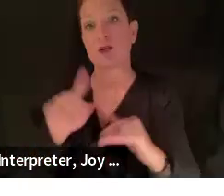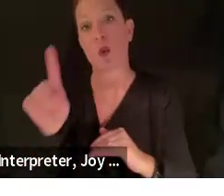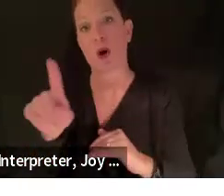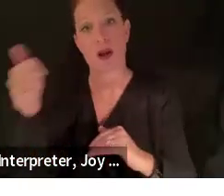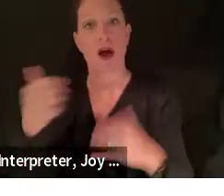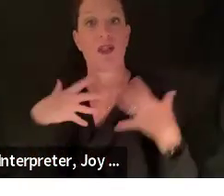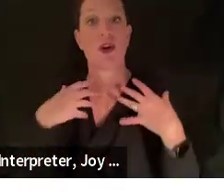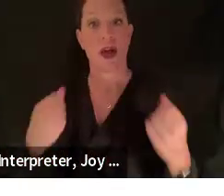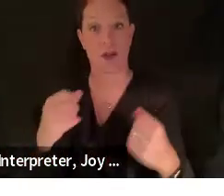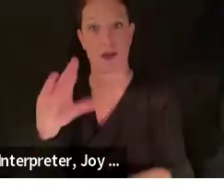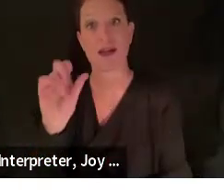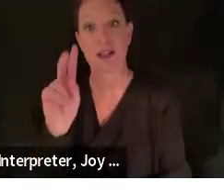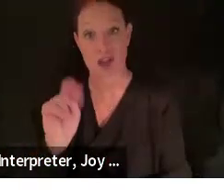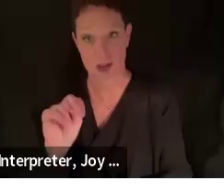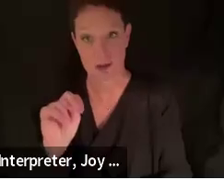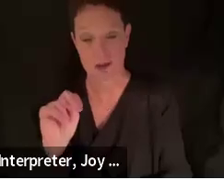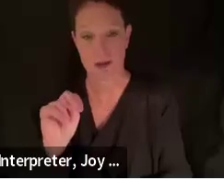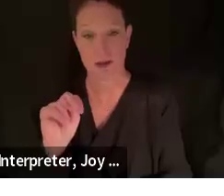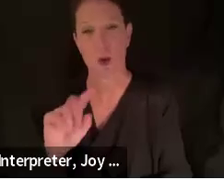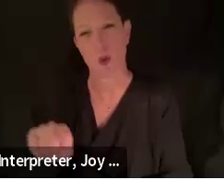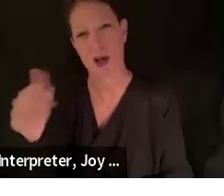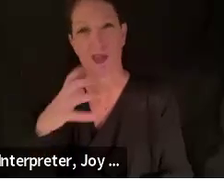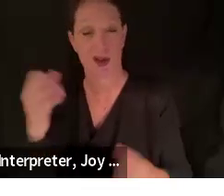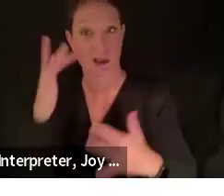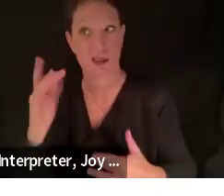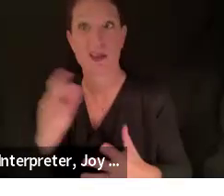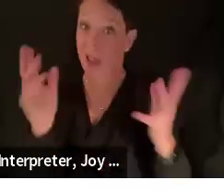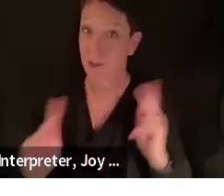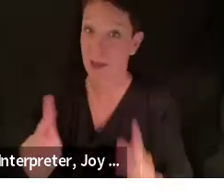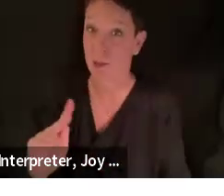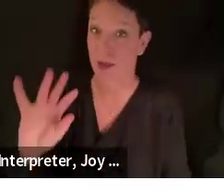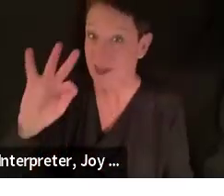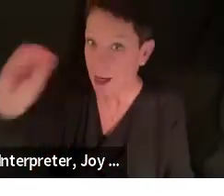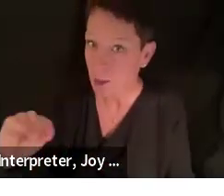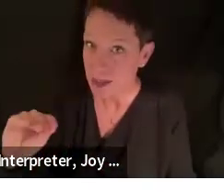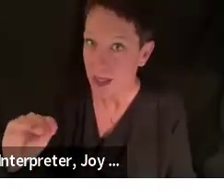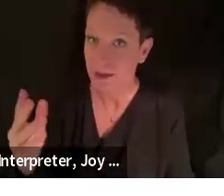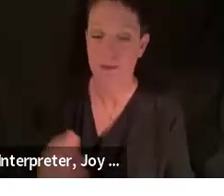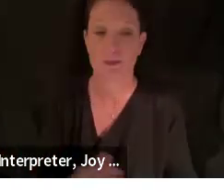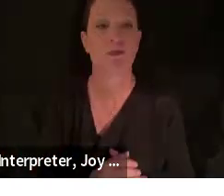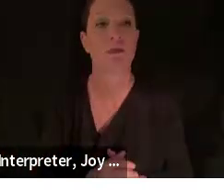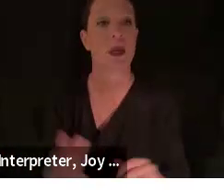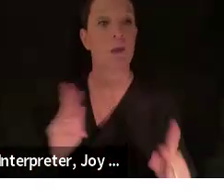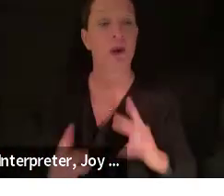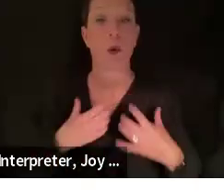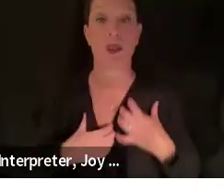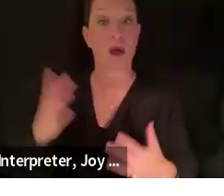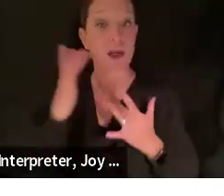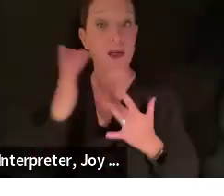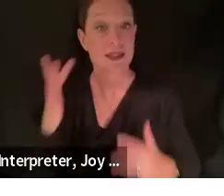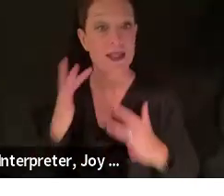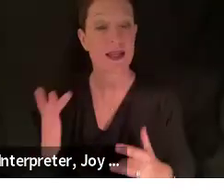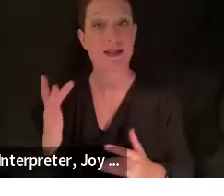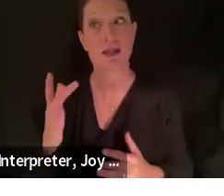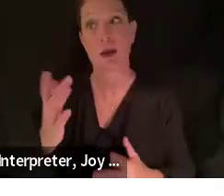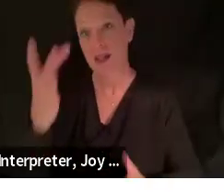underlying health condition. That is a lot of people. That's 90%. People with lung disease who are sick